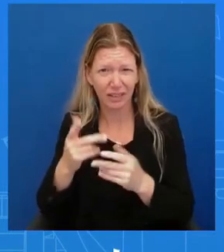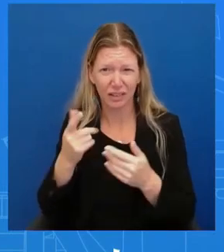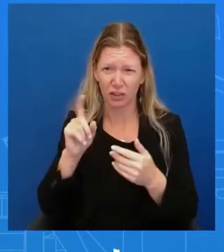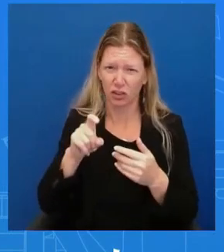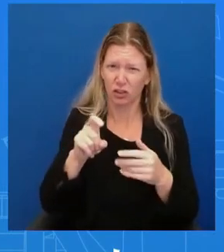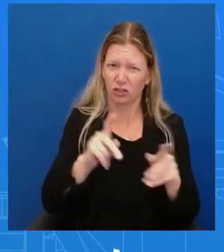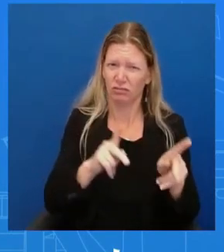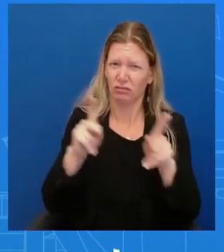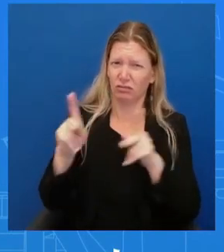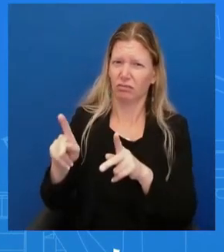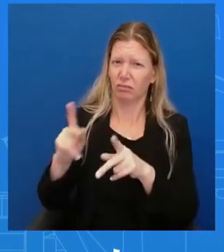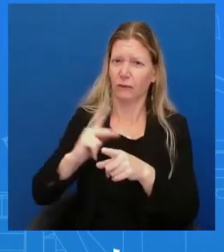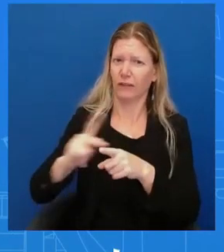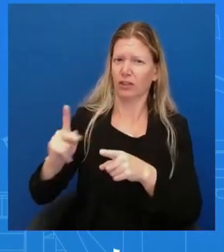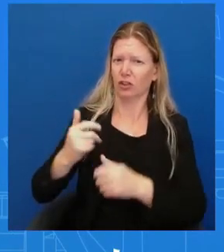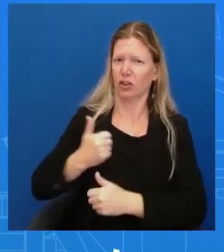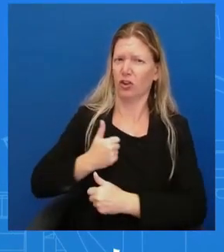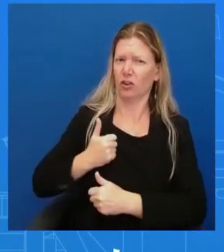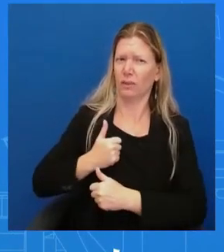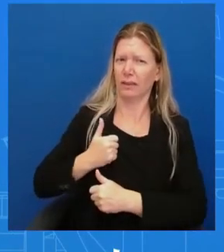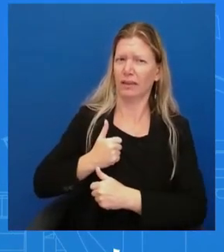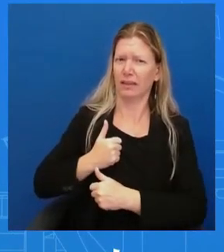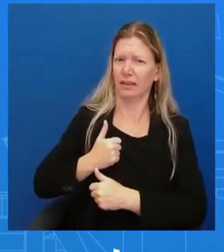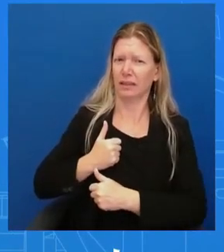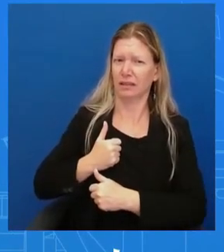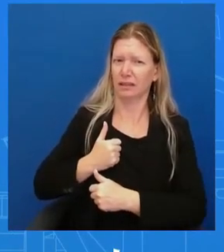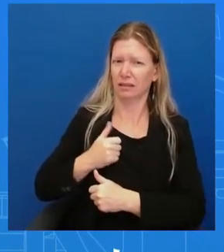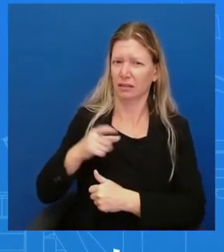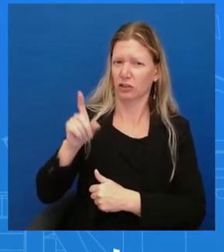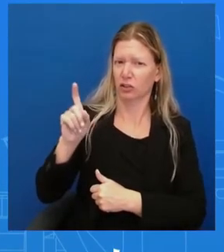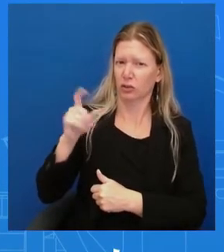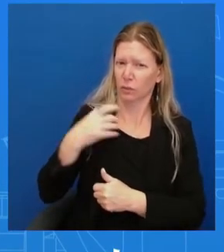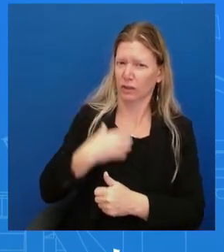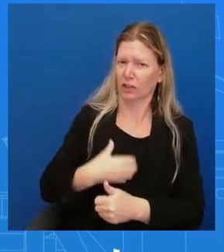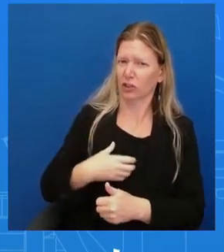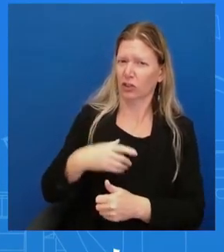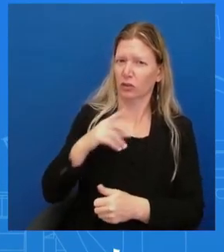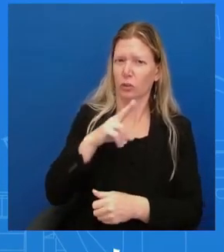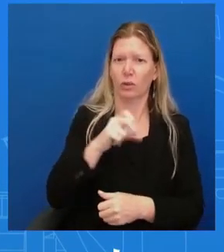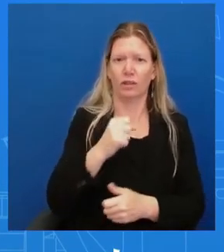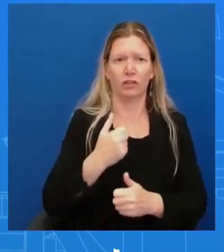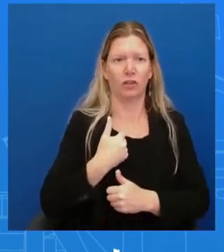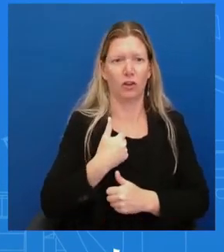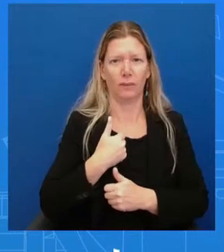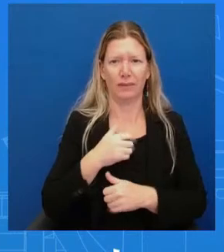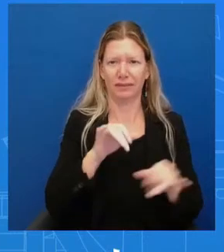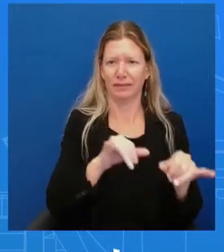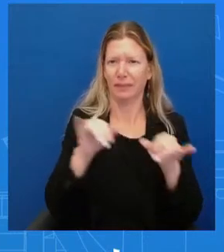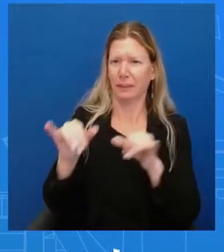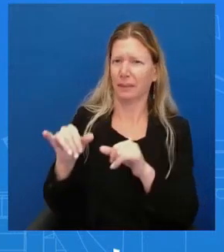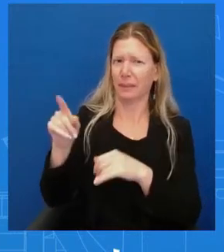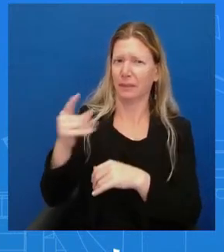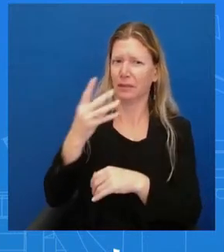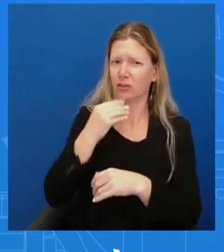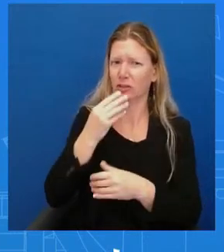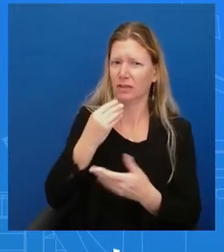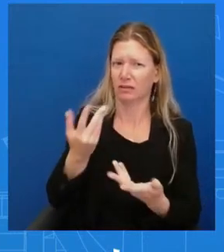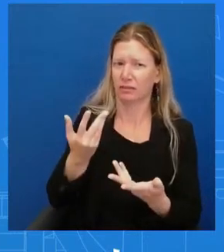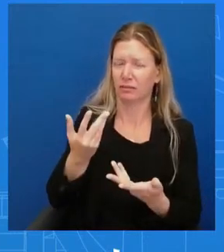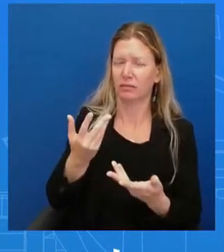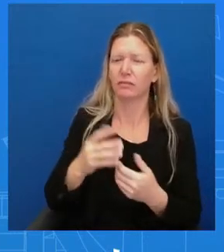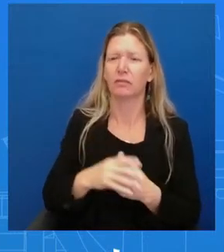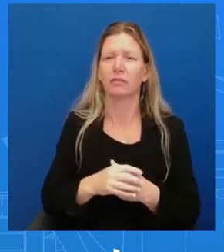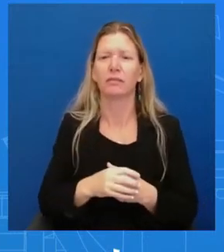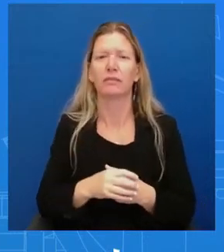sometimes you said, I wish the U.S. Army behaved like the Israelis. I hear your question, and I have said it is deeply concerning if it's true. We are reaching out